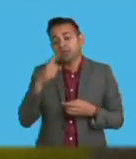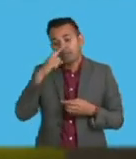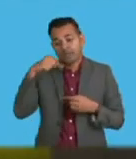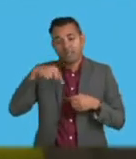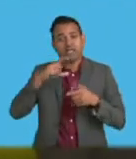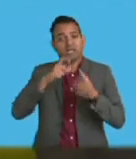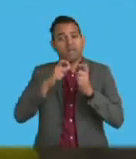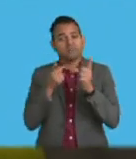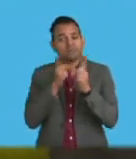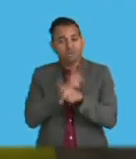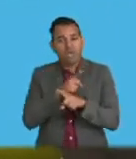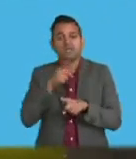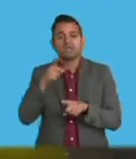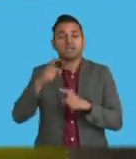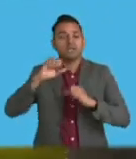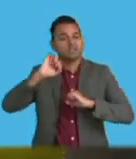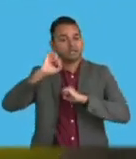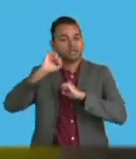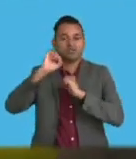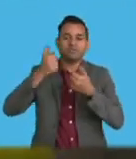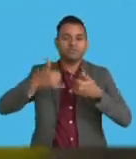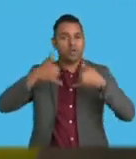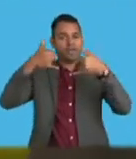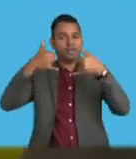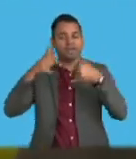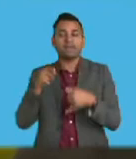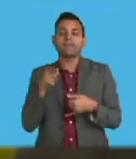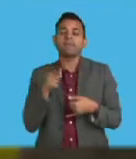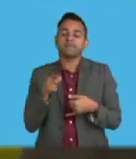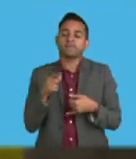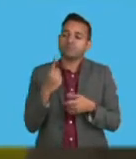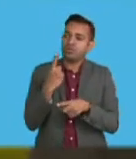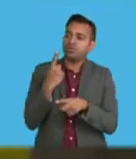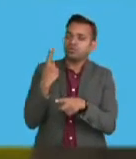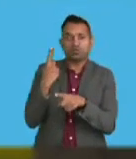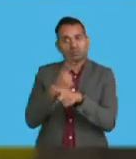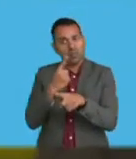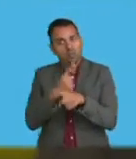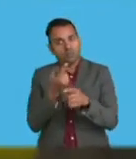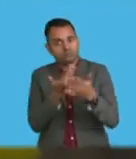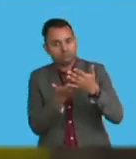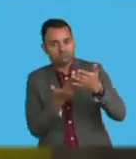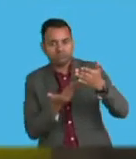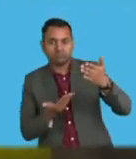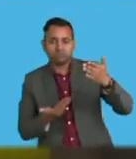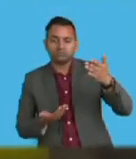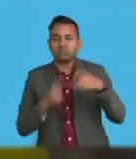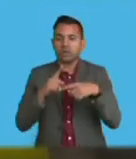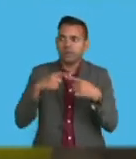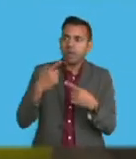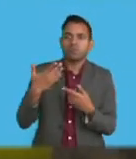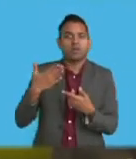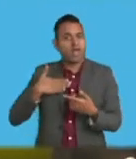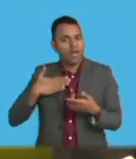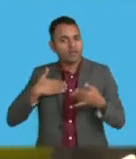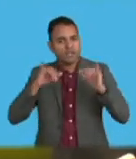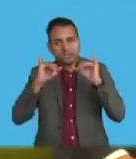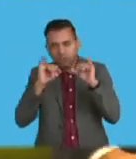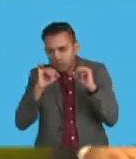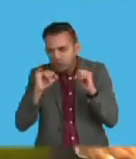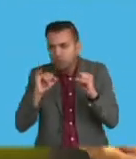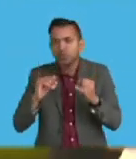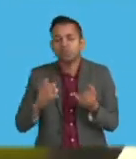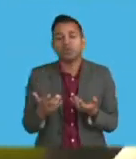also spoke at the summit in respect of the climate change impact on health issues. And Madam Speaker, we of course are